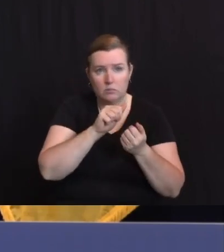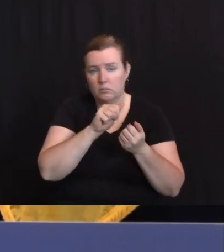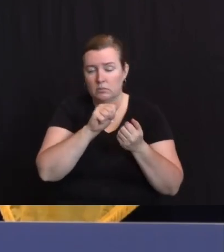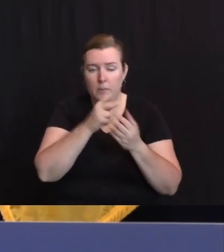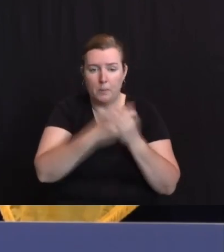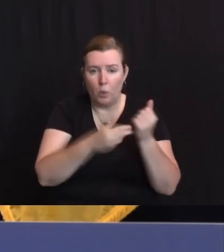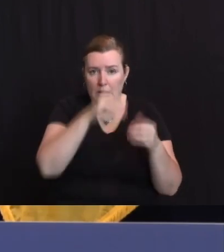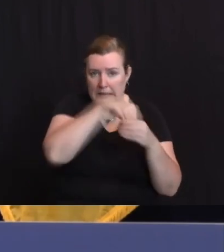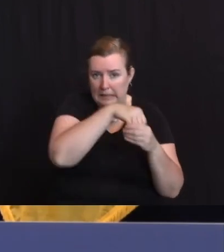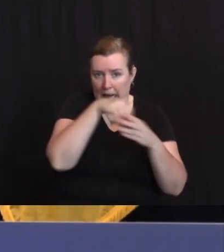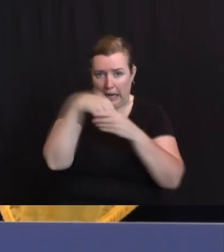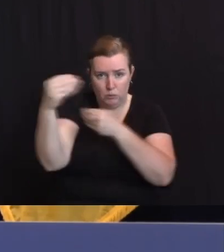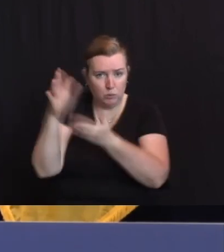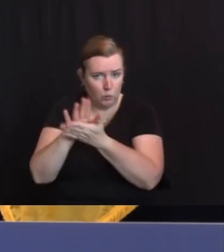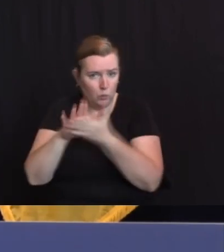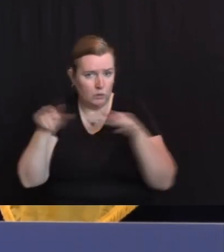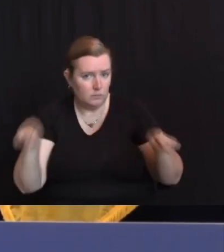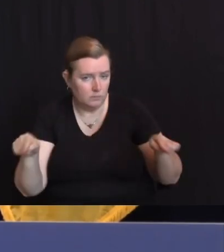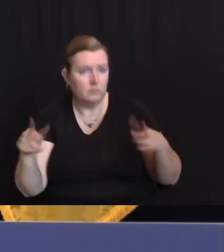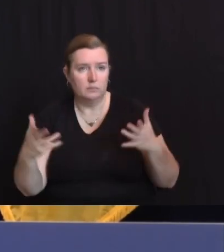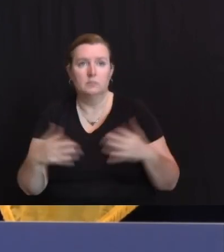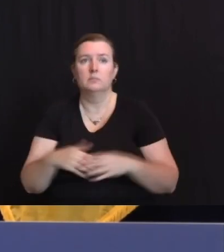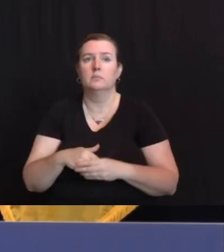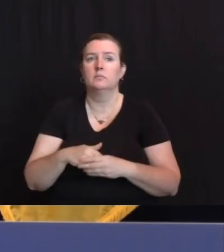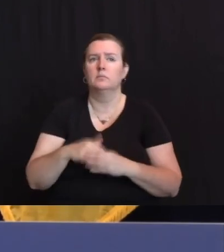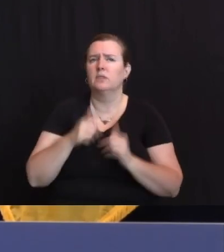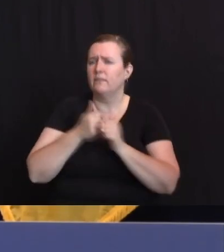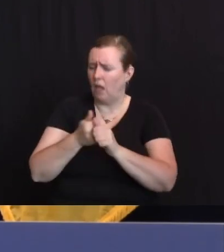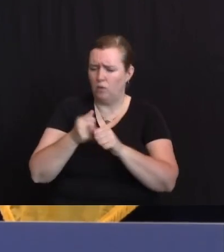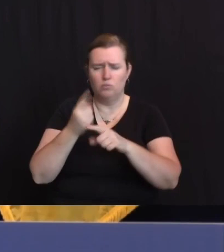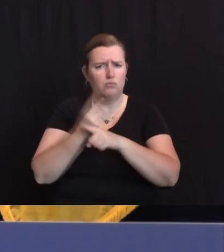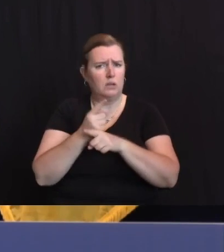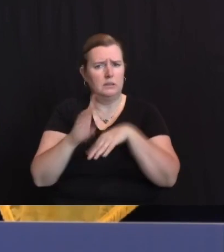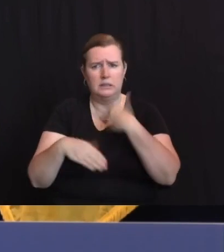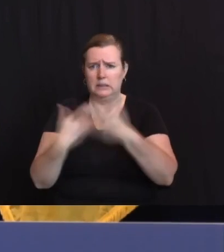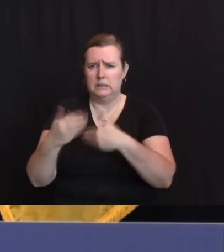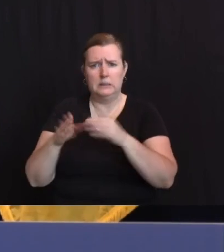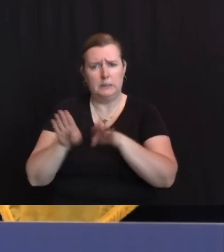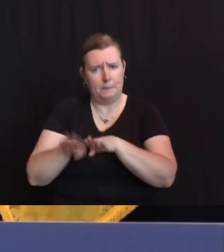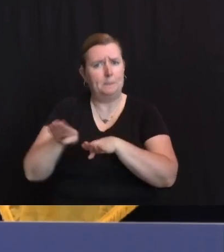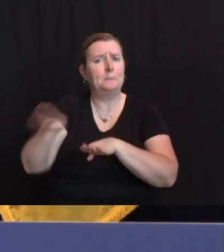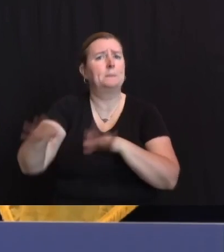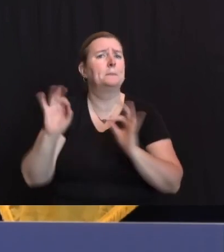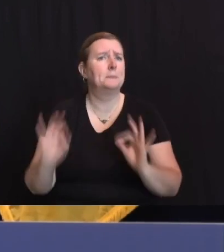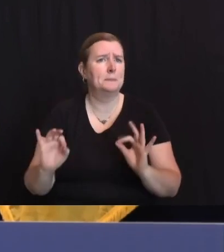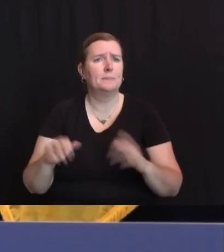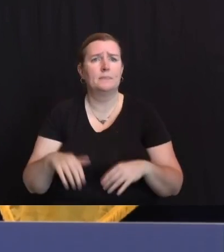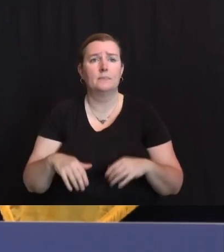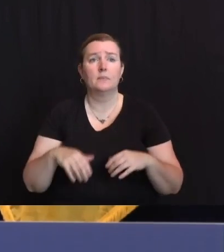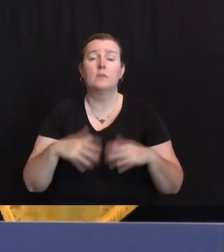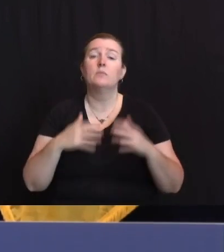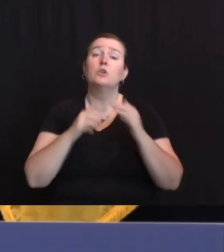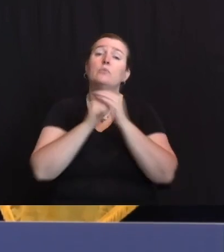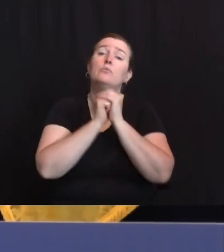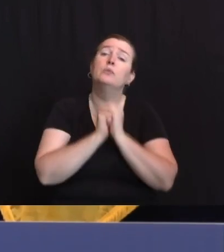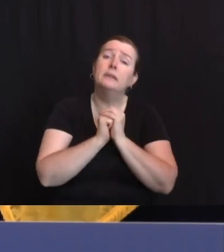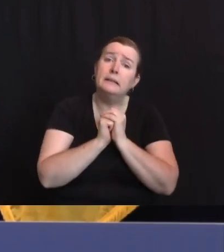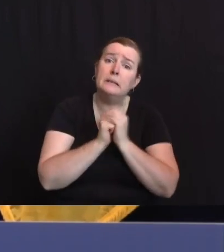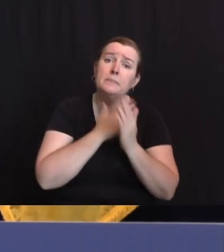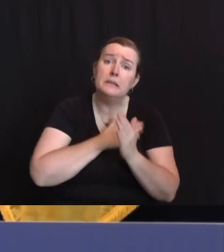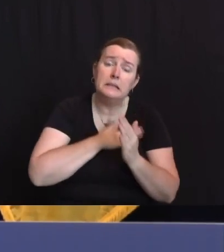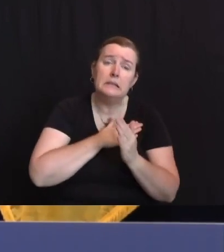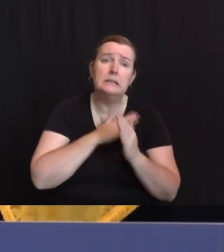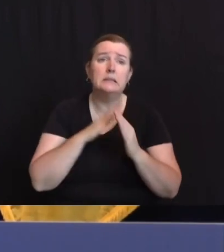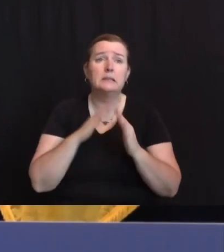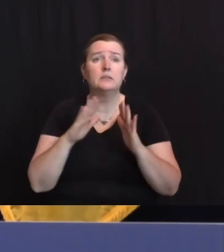being taken are exactly the right ones when cases pop up. Again, my big plea is don't be on top of each other without